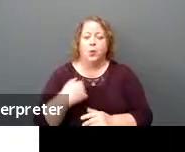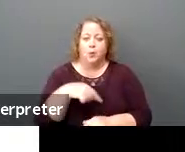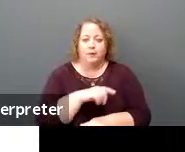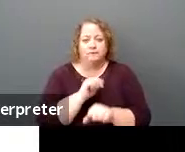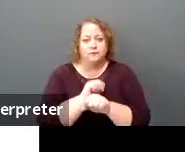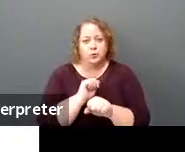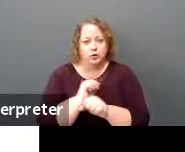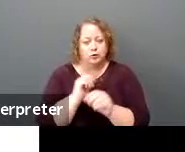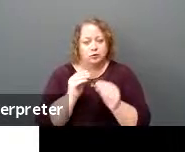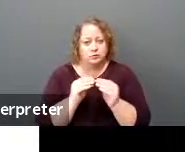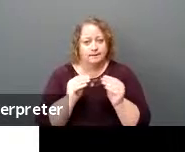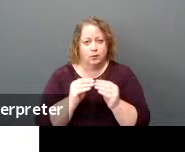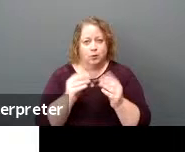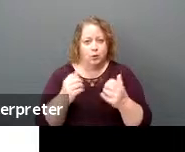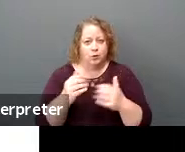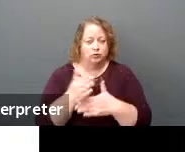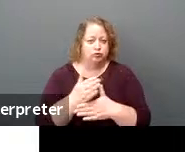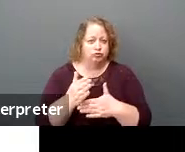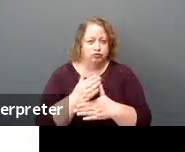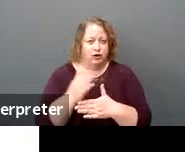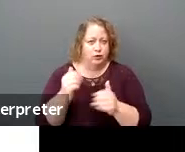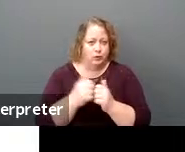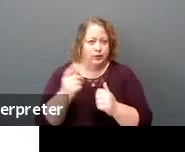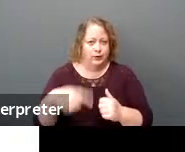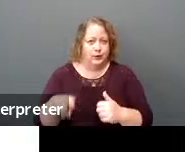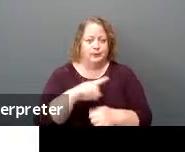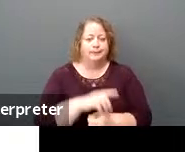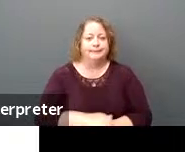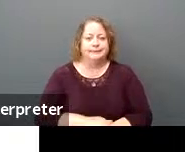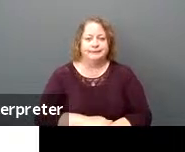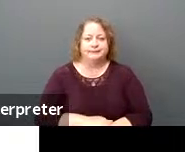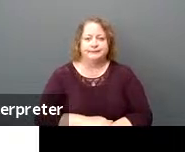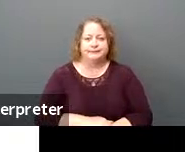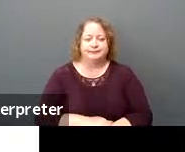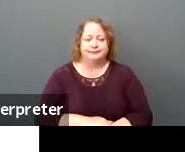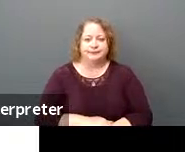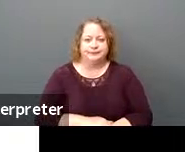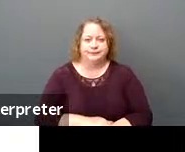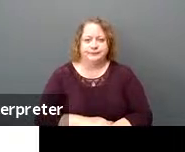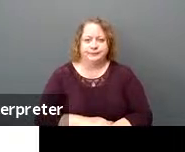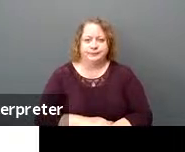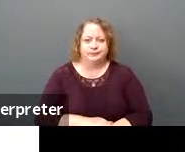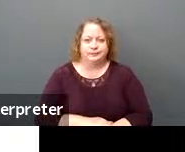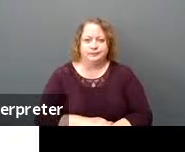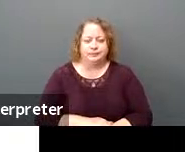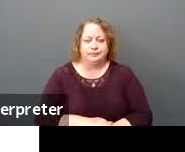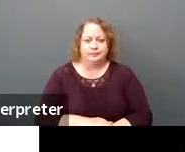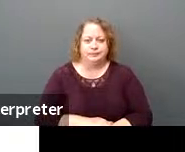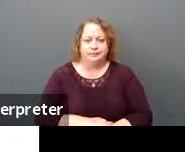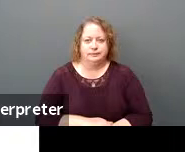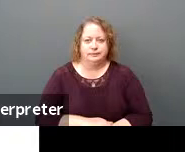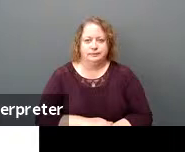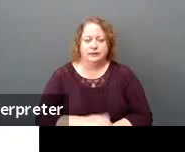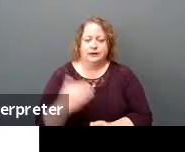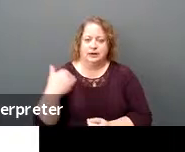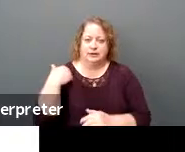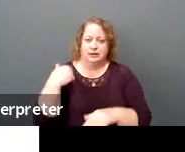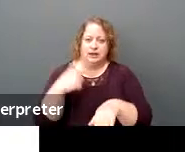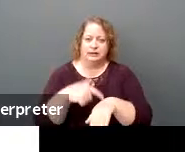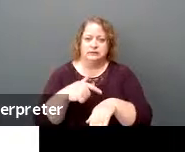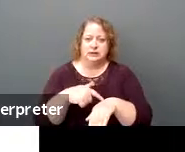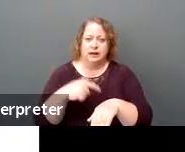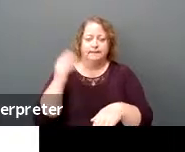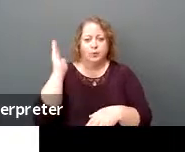more work on it and wanted to share those updates with you. Next slide. So last time